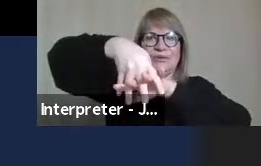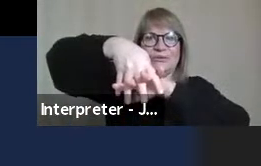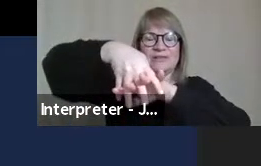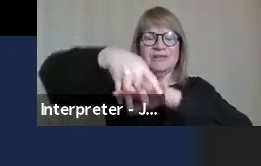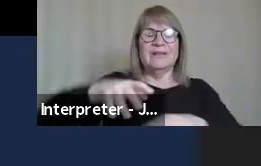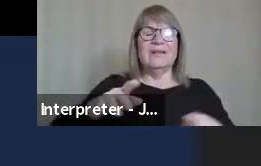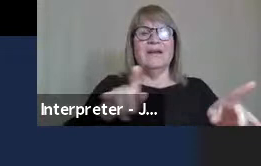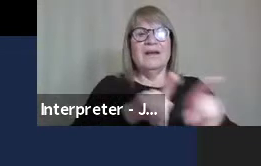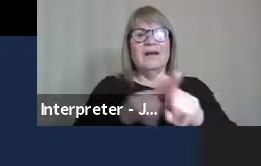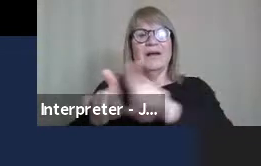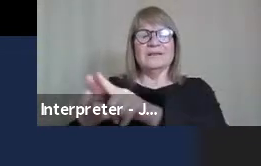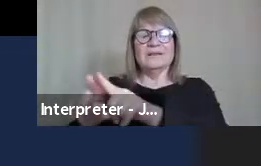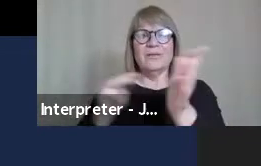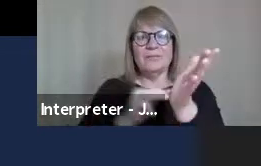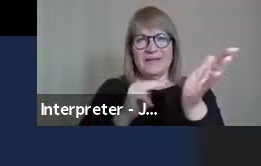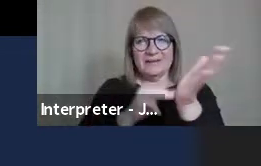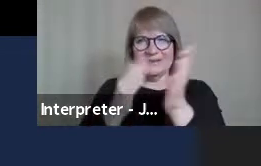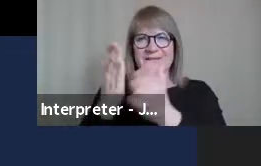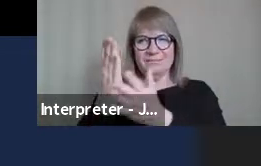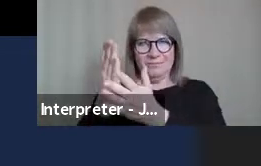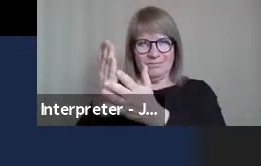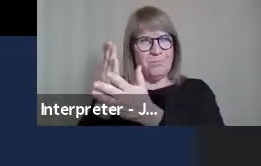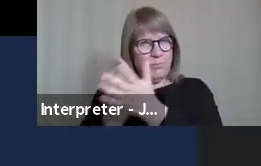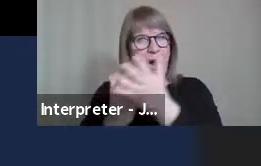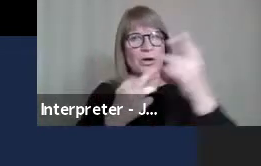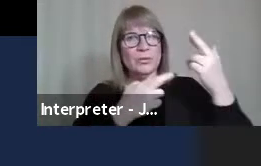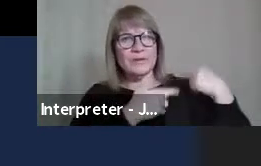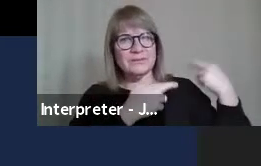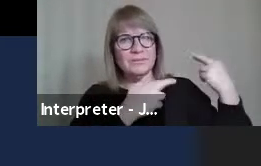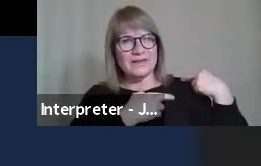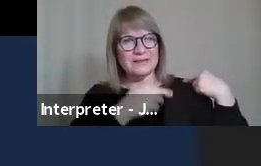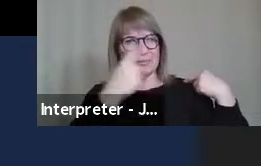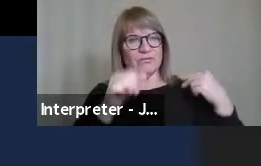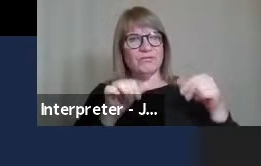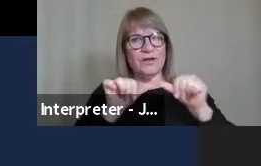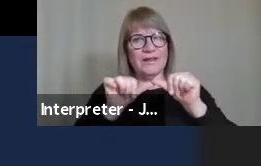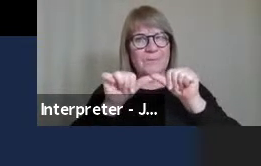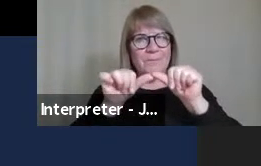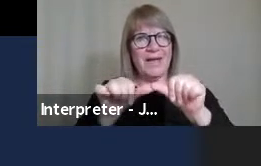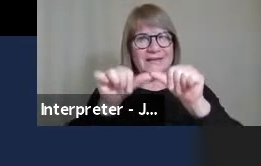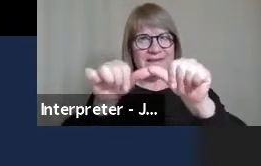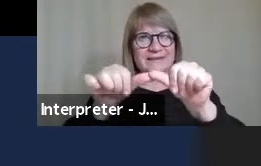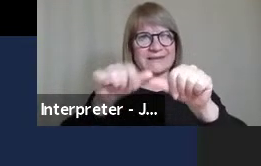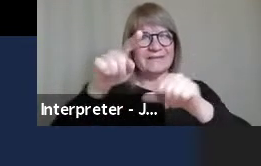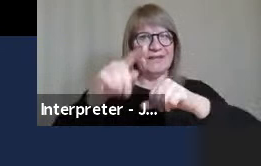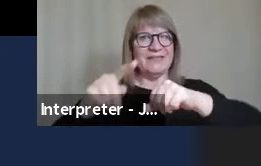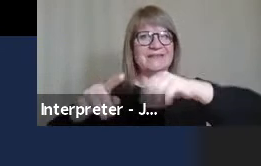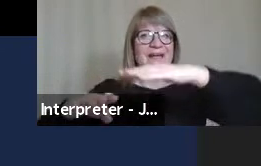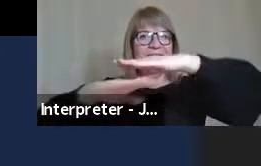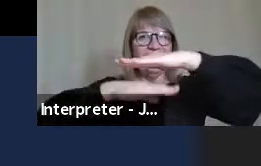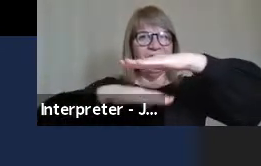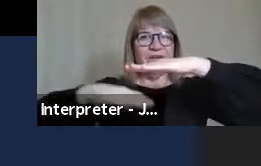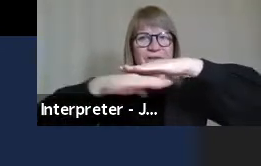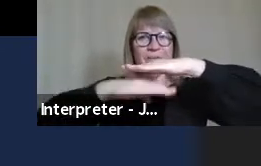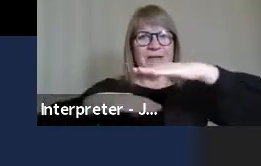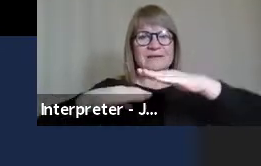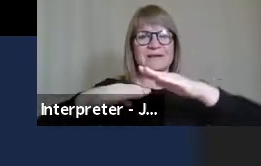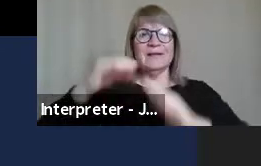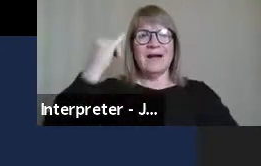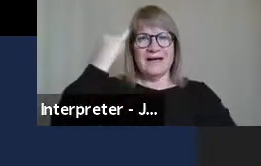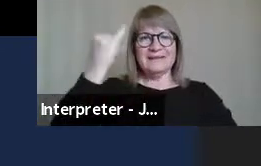medicine is in part responsible for the maintenance of these fundamental principles of anti-black racism and white